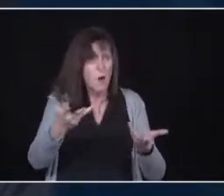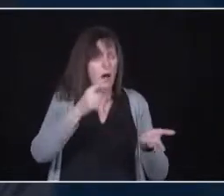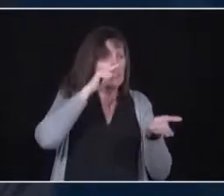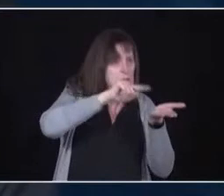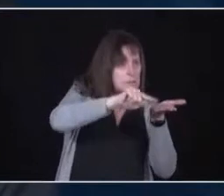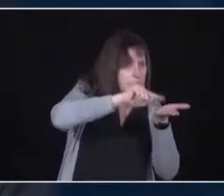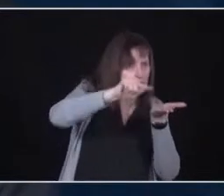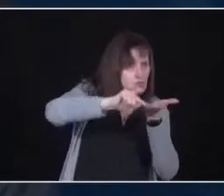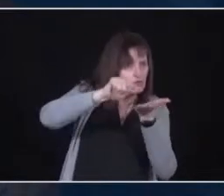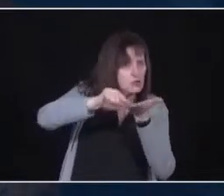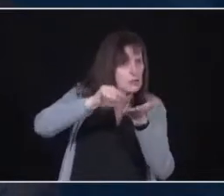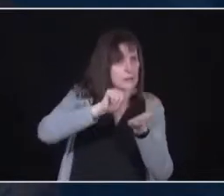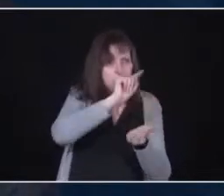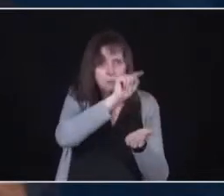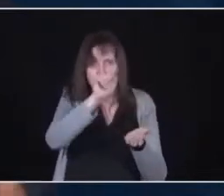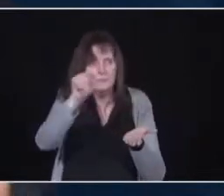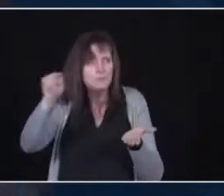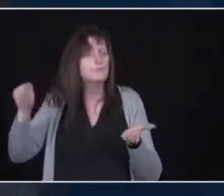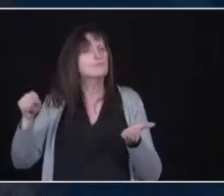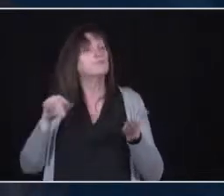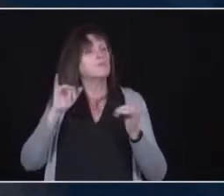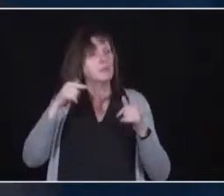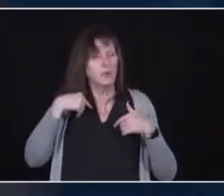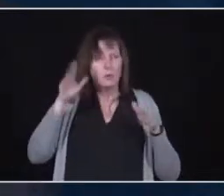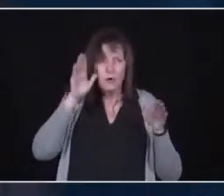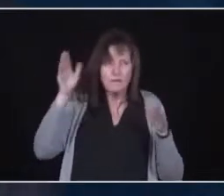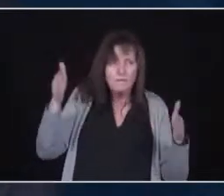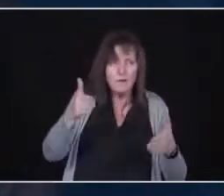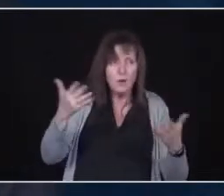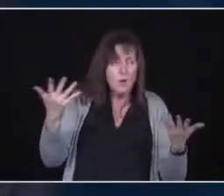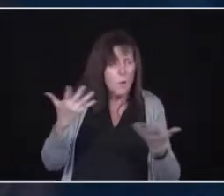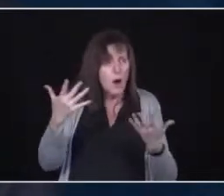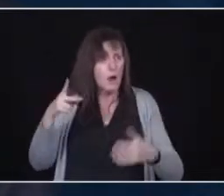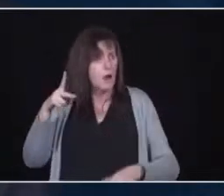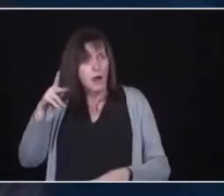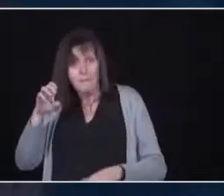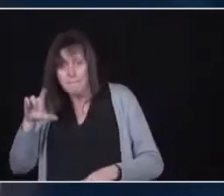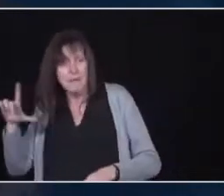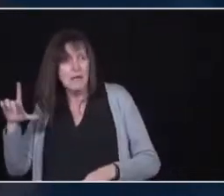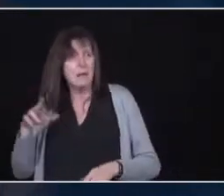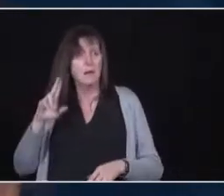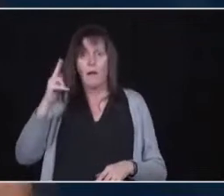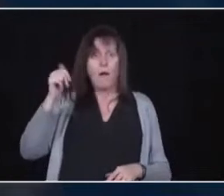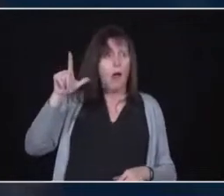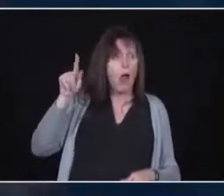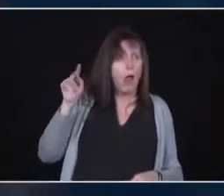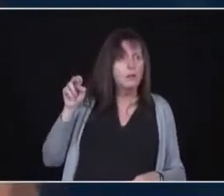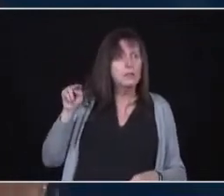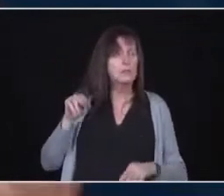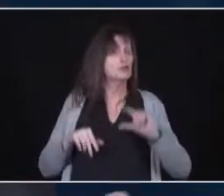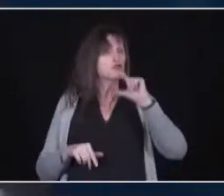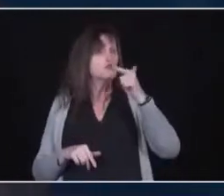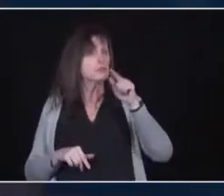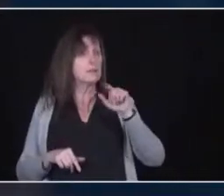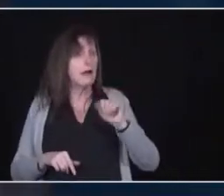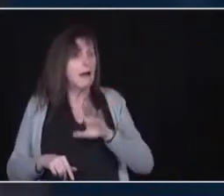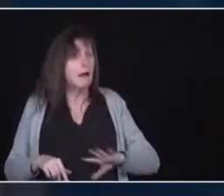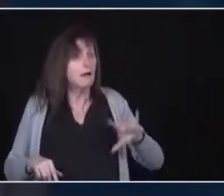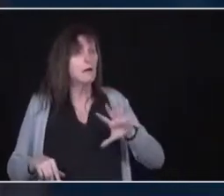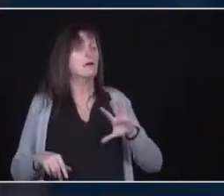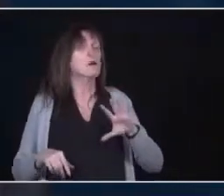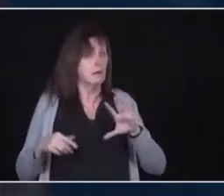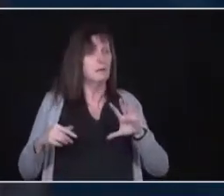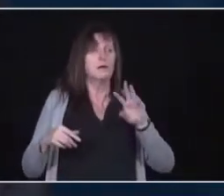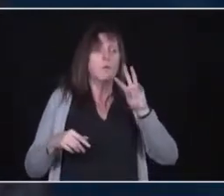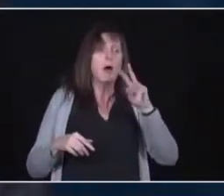we're focusing on Peel and Halton regions and in the GTA to get into those warehouses and distribution centers and factories